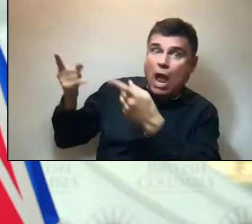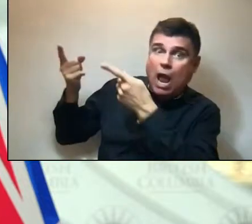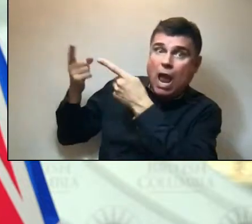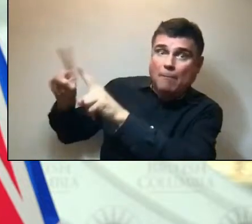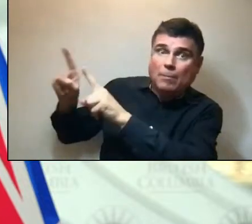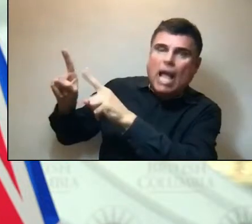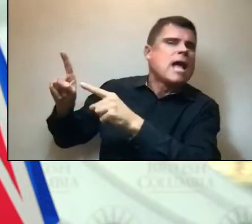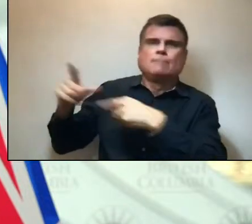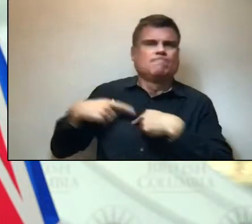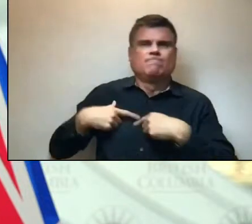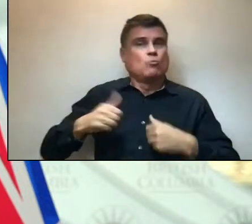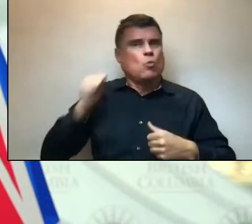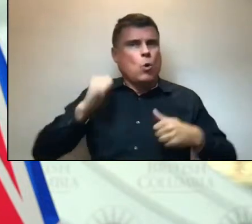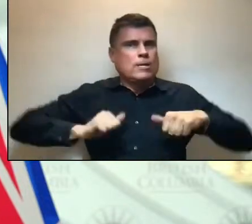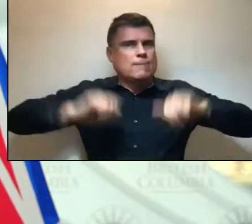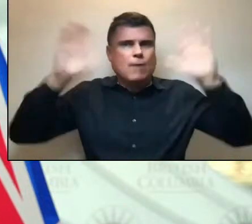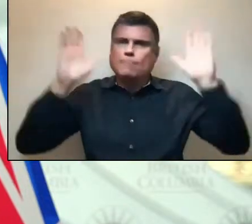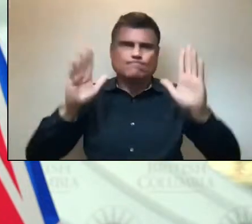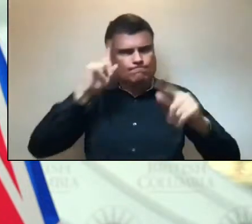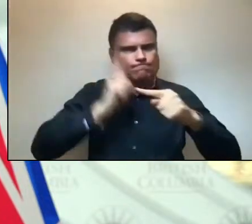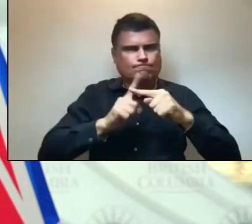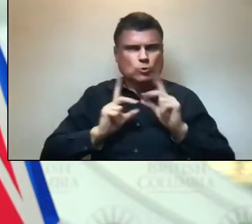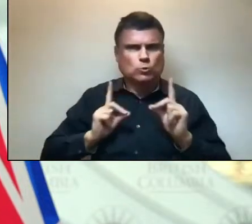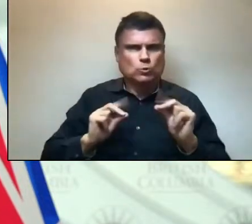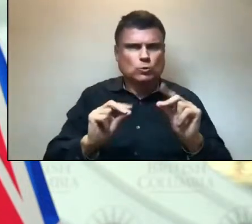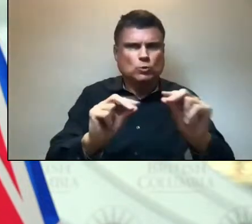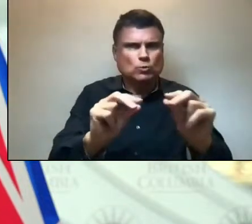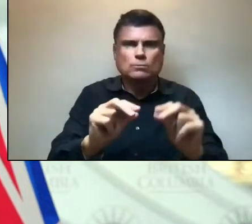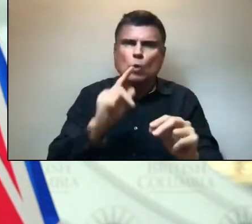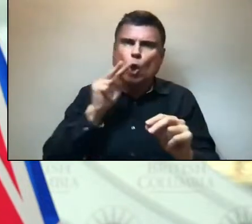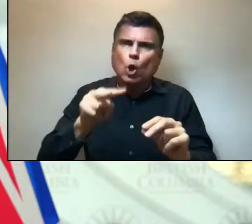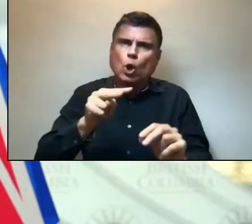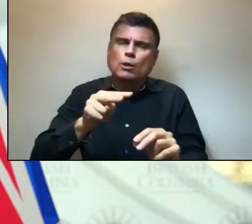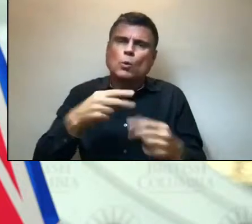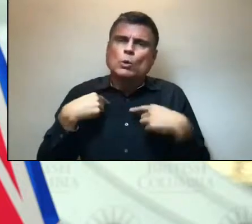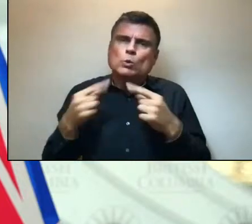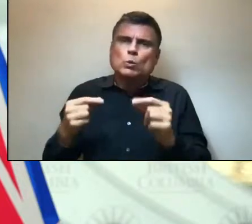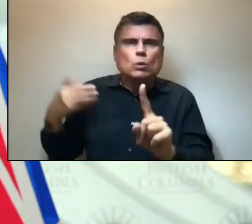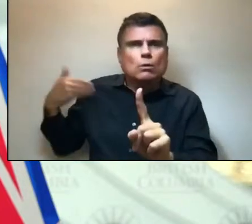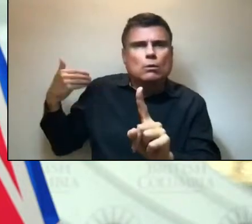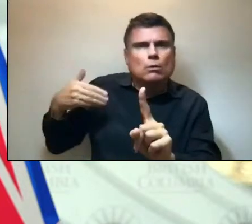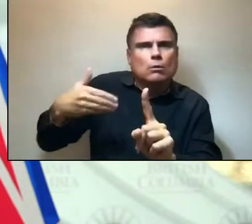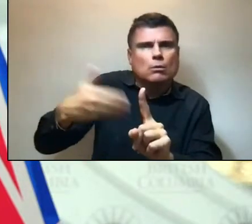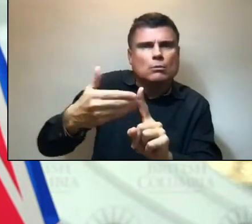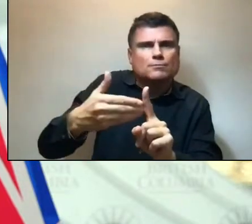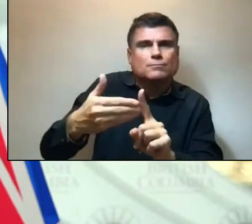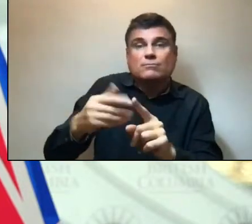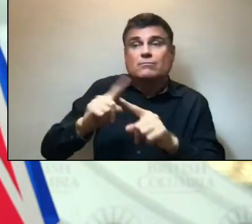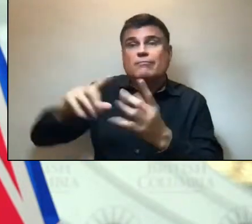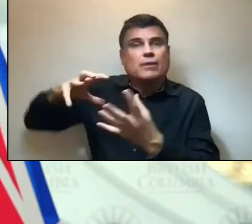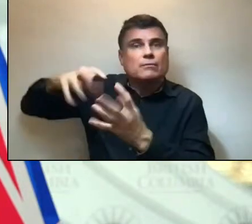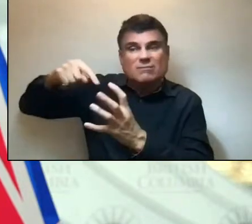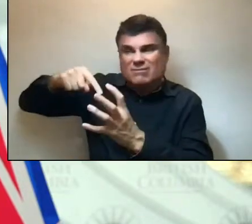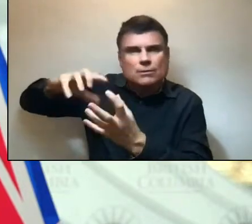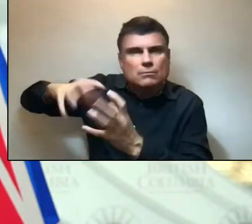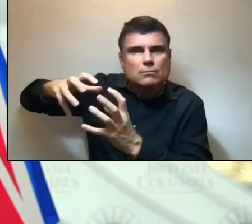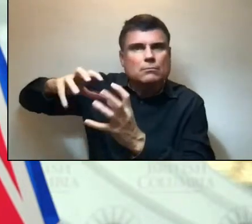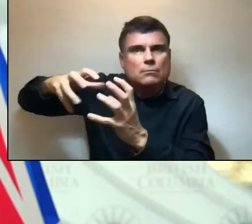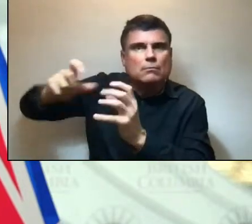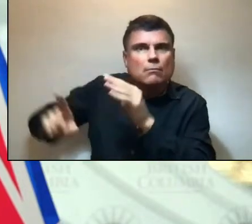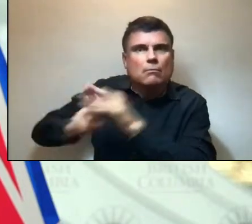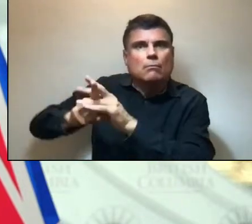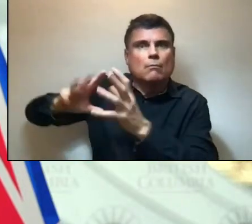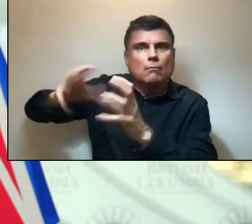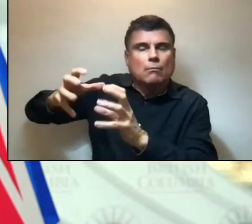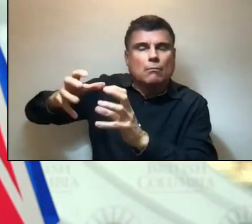face of the earlier variants of concerns, not in the face of the Delta variant of concern, not in the face of the Omicron variant of concern, not in the face